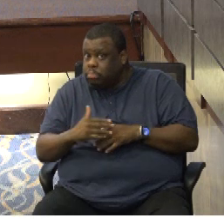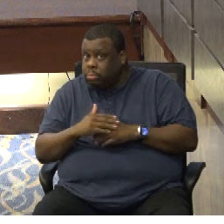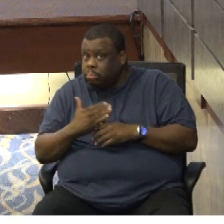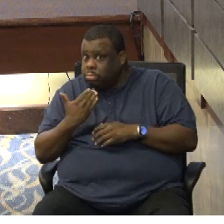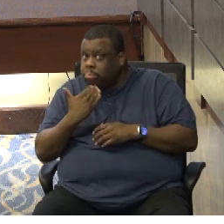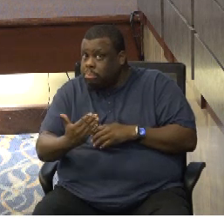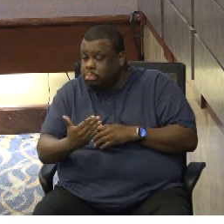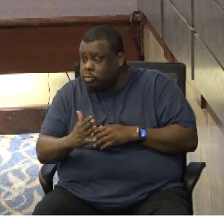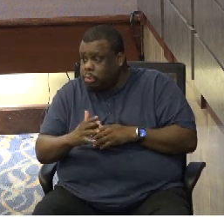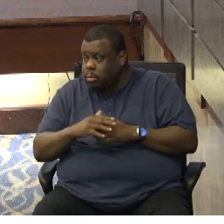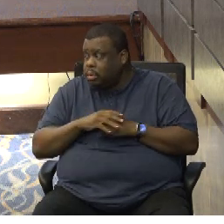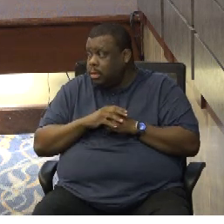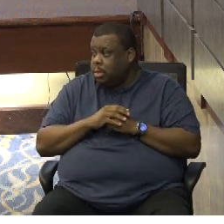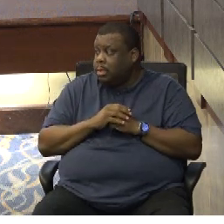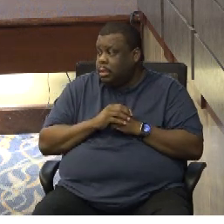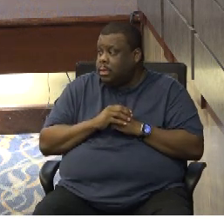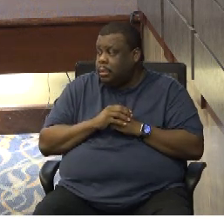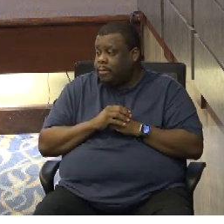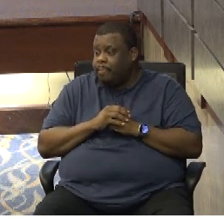our